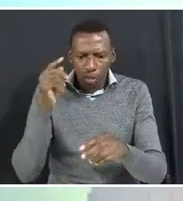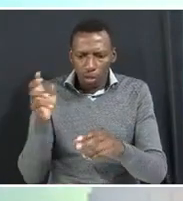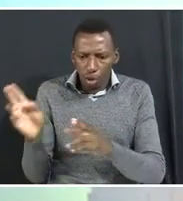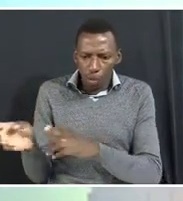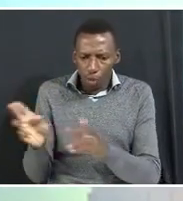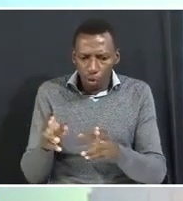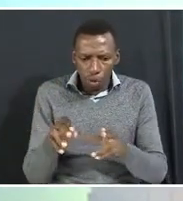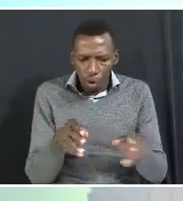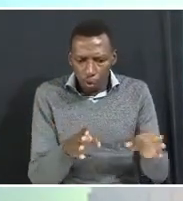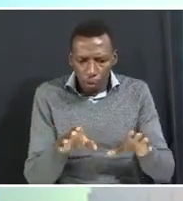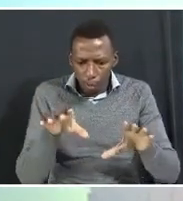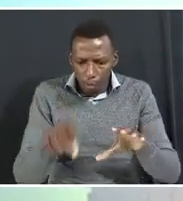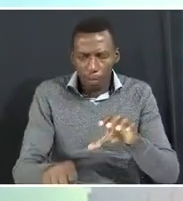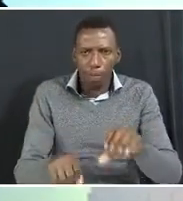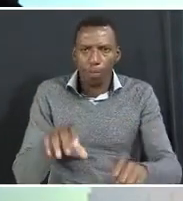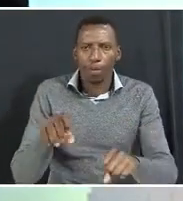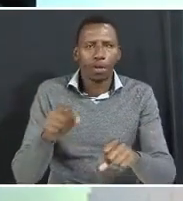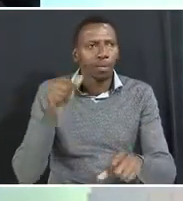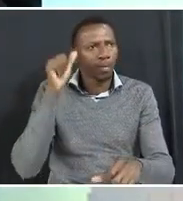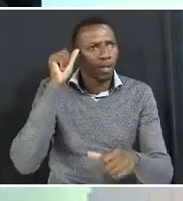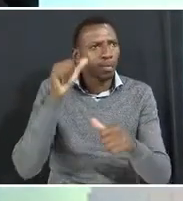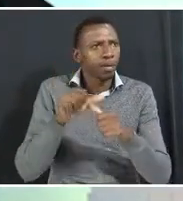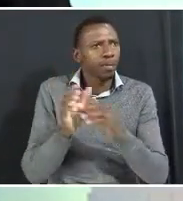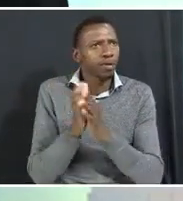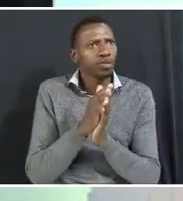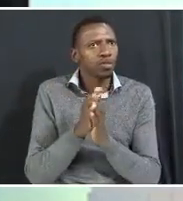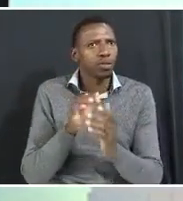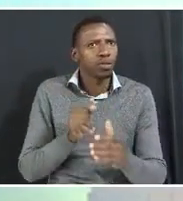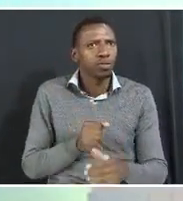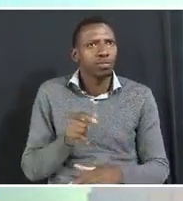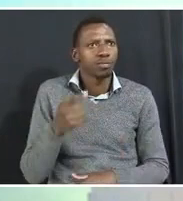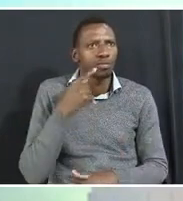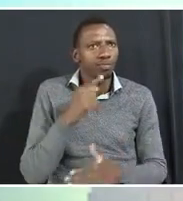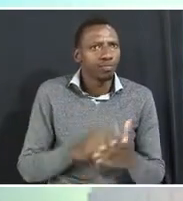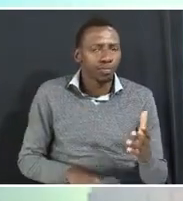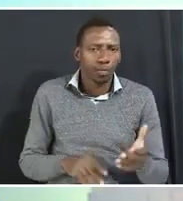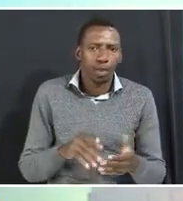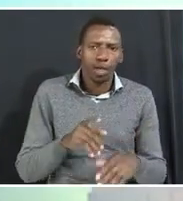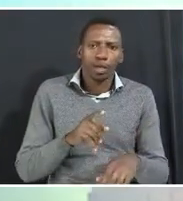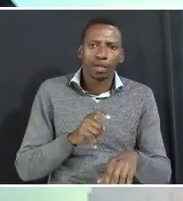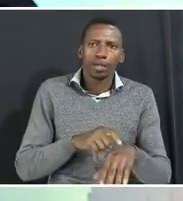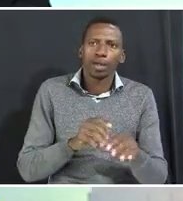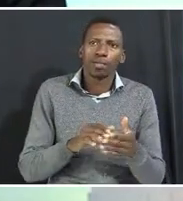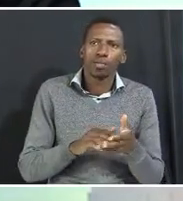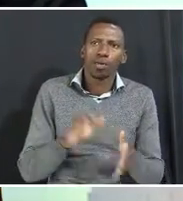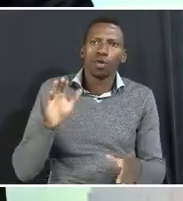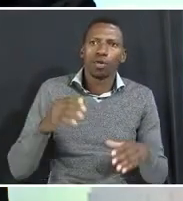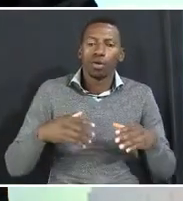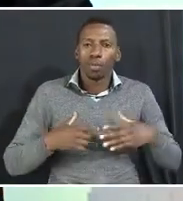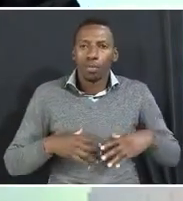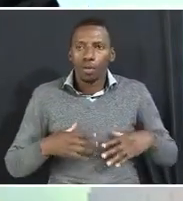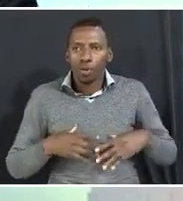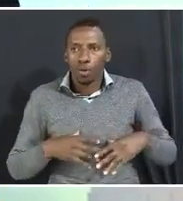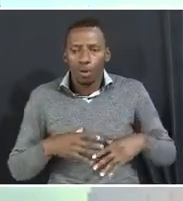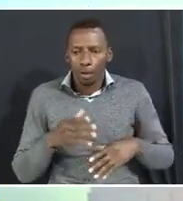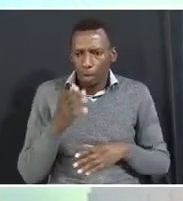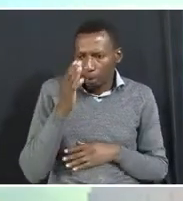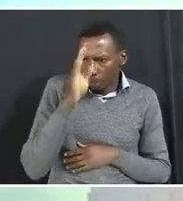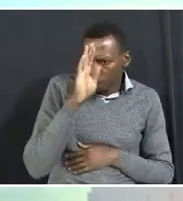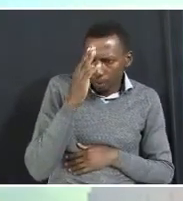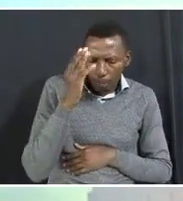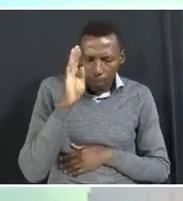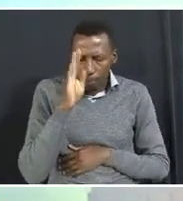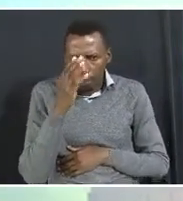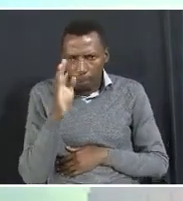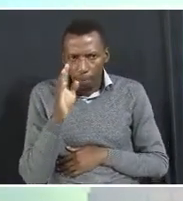the ordinaries. And I remember an illustration that she gave and said, you know, most of the time people swing between high